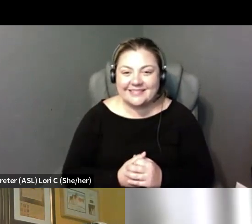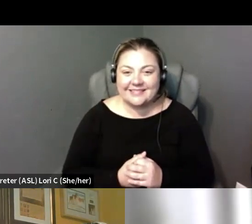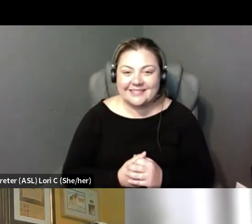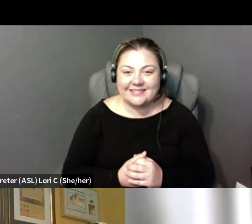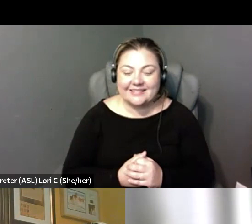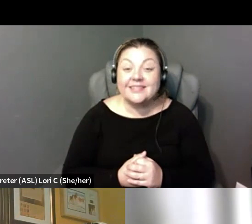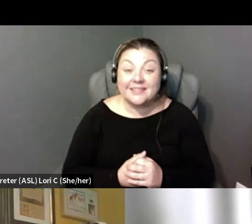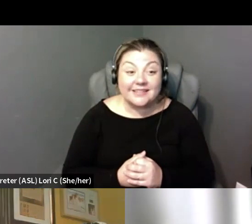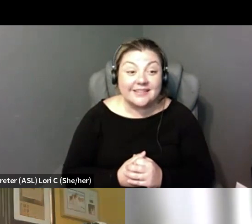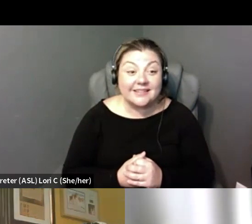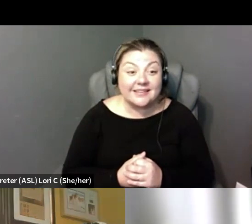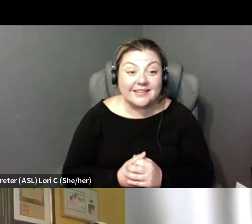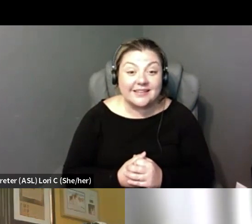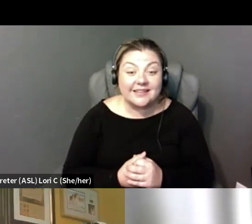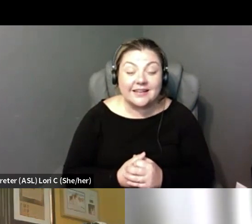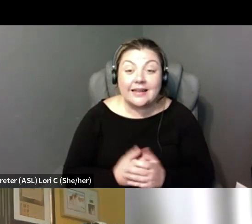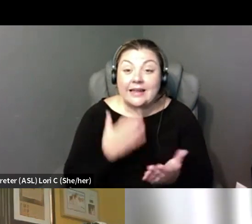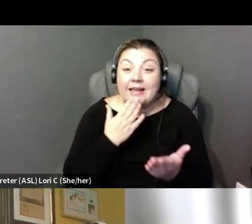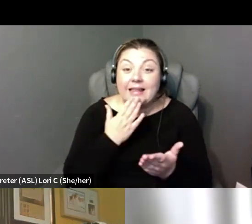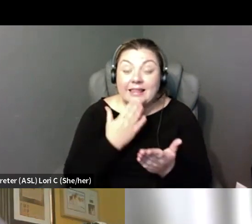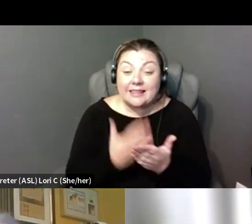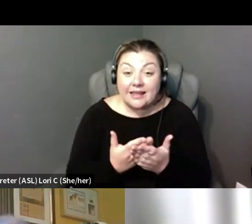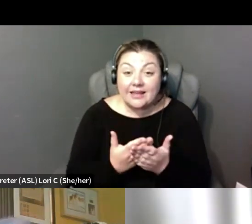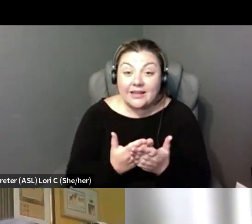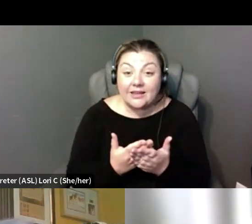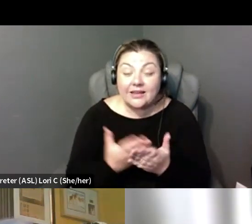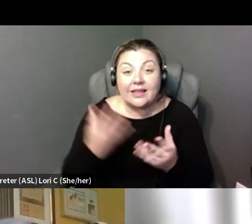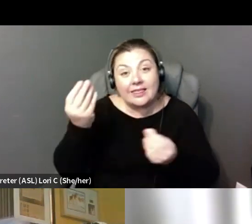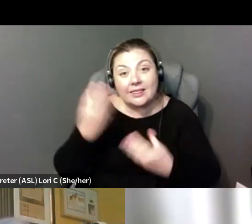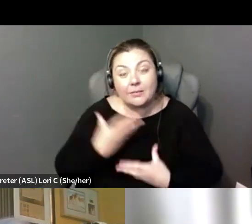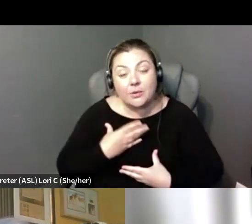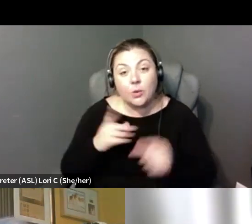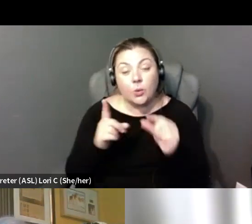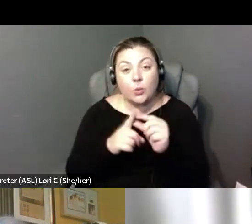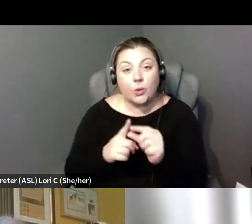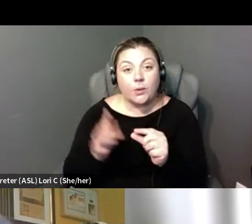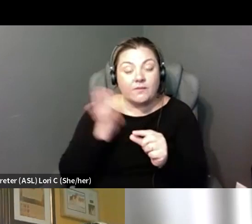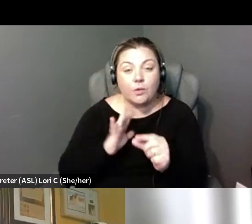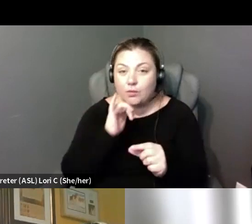Well, thank you, Jess, for letting me know that older adults was the term I should have used.